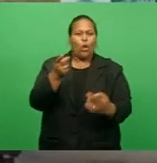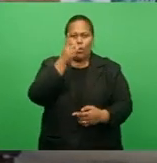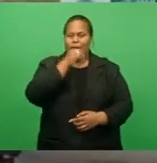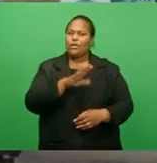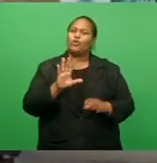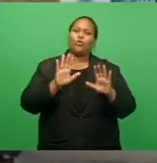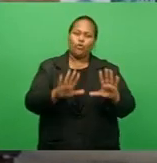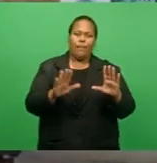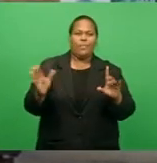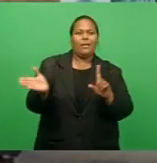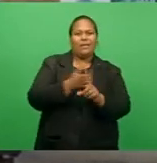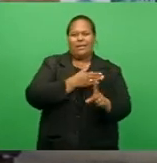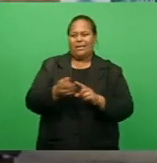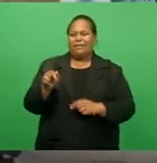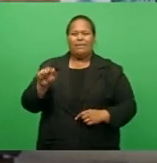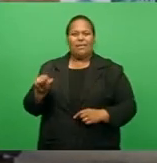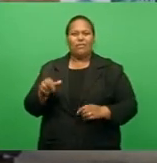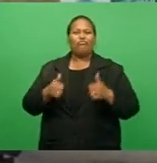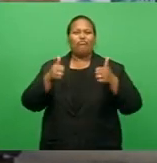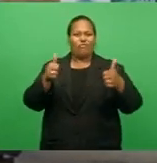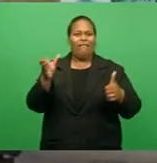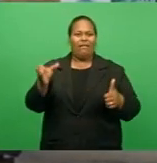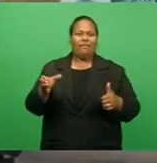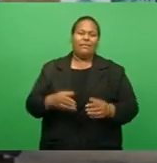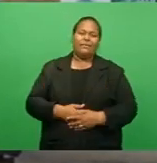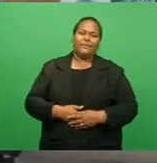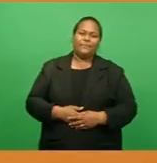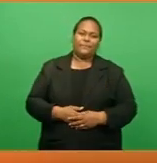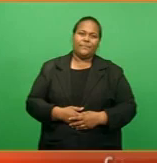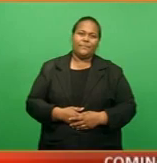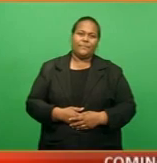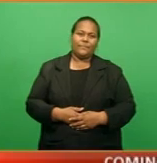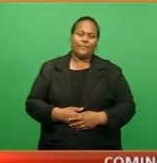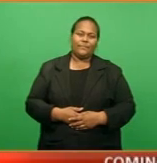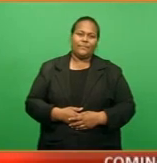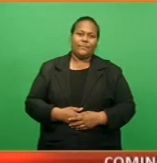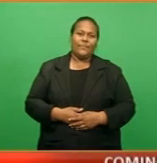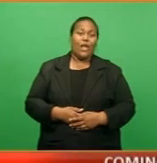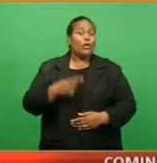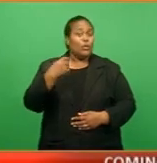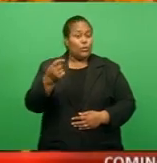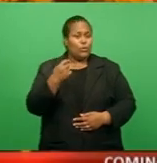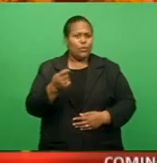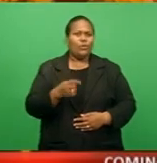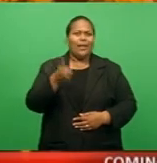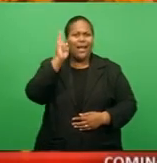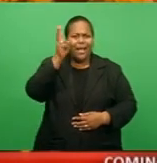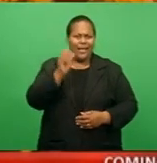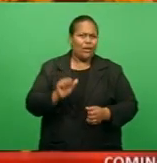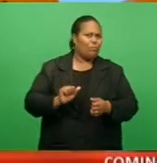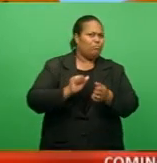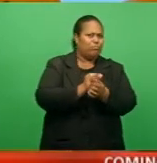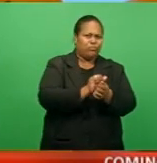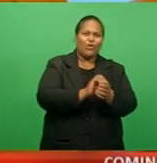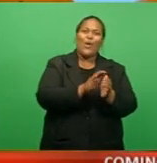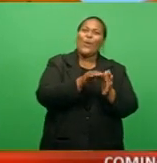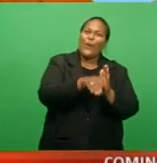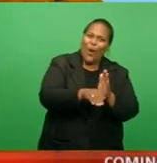against drivers. Corey Tandulala, FBC News. Up ahead, reoffending rate drops.